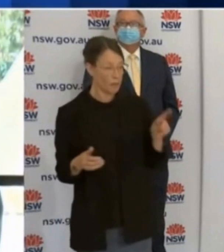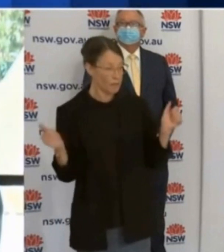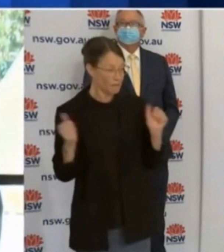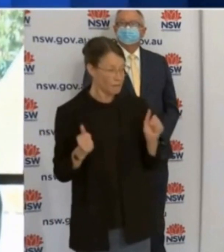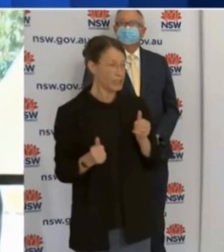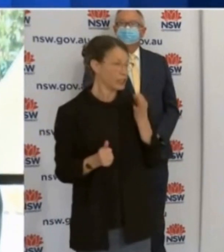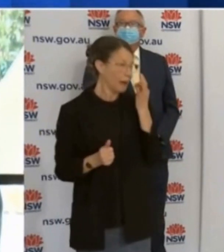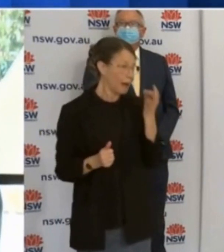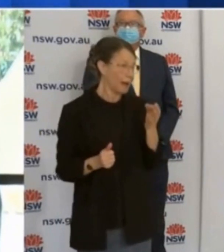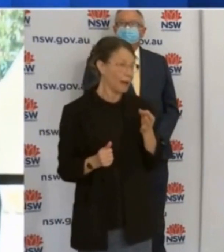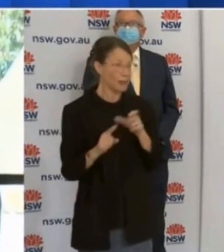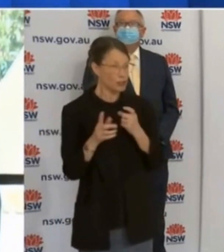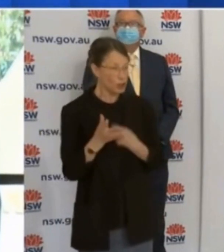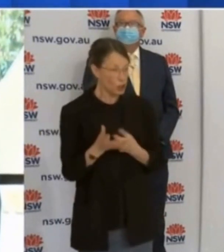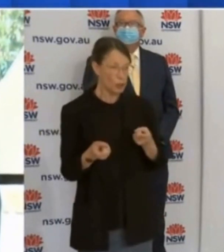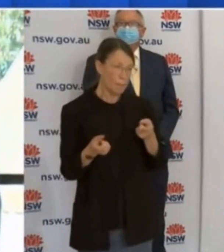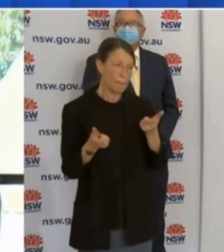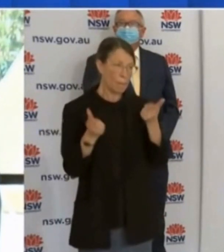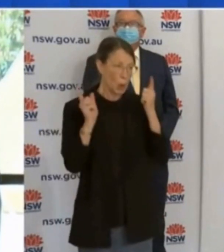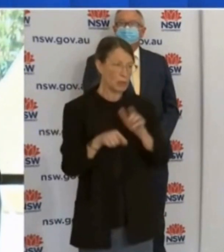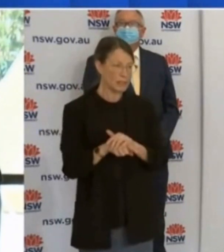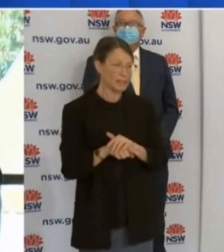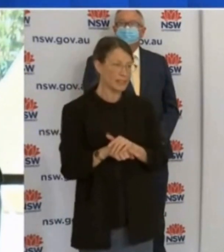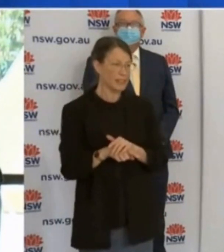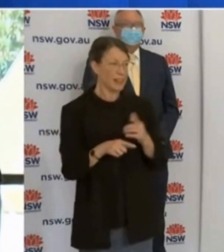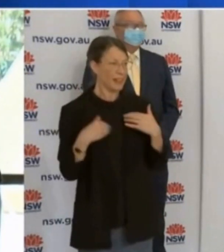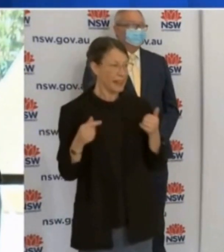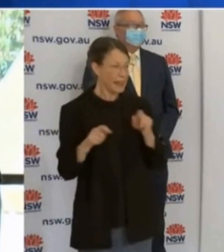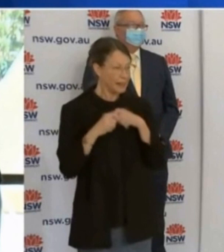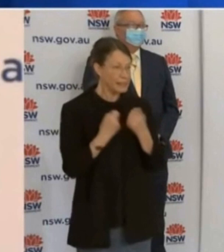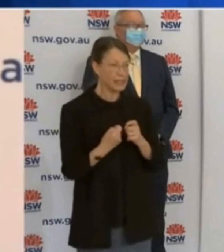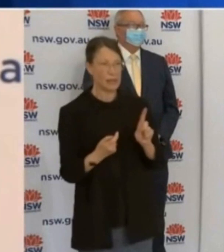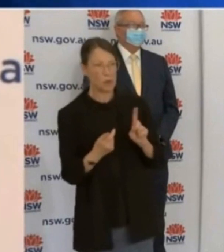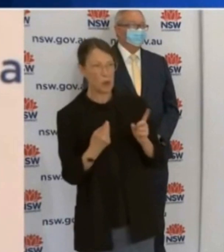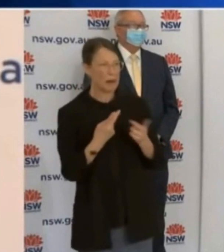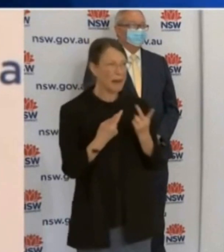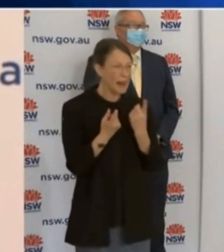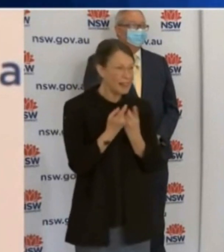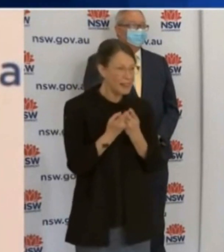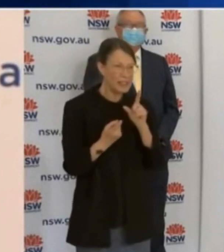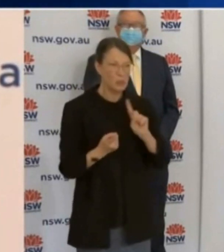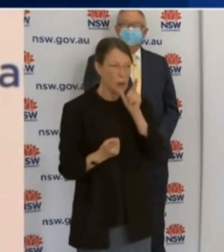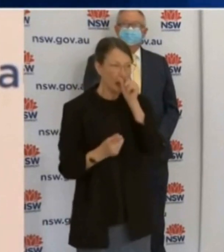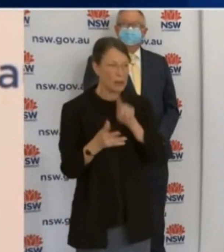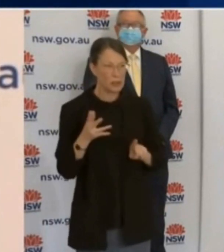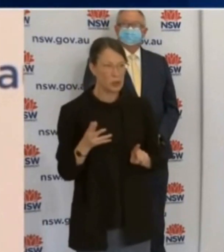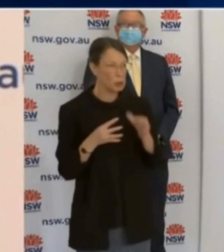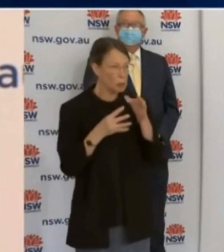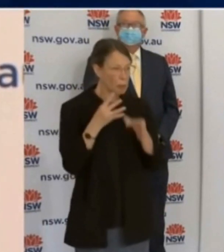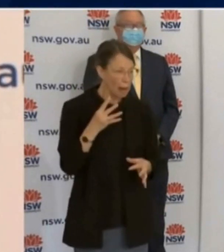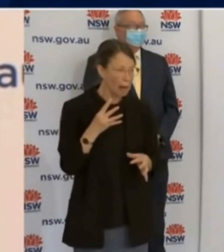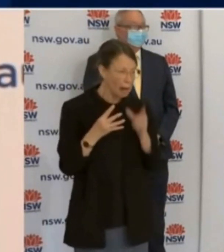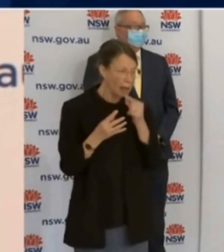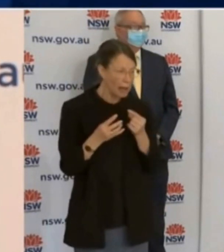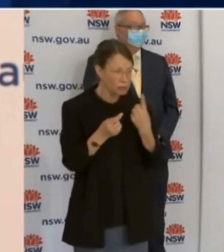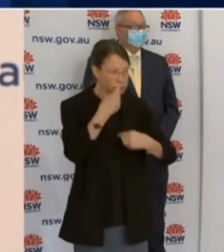anything more we can do? And they've said, no, not at this point. People just need to comply with the current rules. Not at all. And we're really trying to understand. Sure. Can I ask Dr